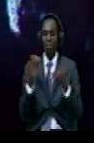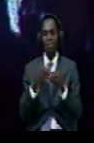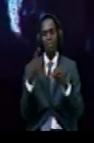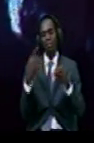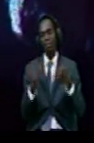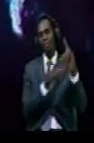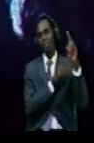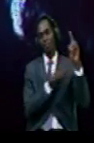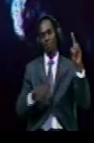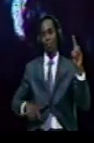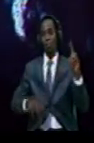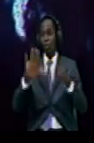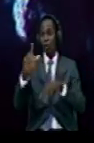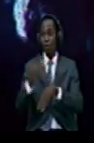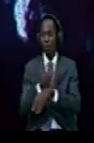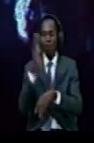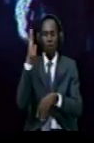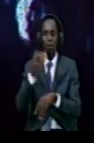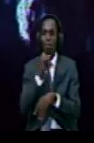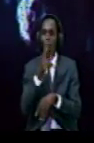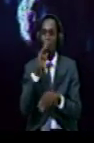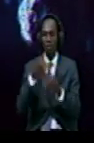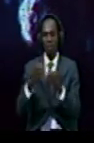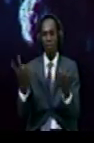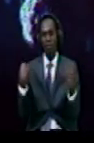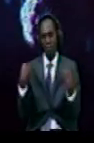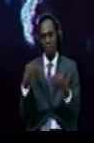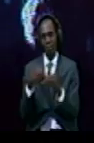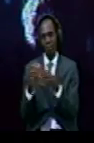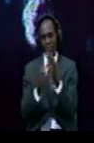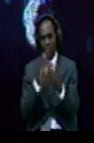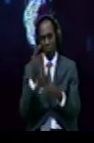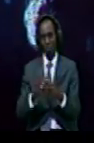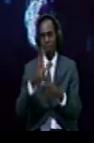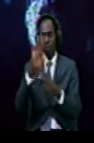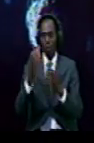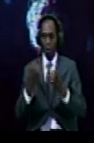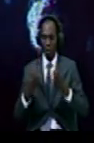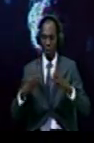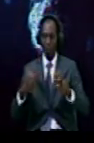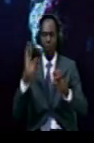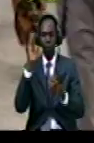Lord. Your labor will not be in vain. Your efforts will not be in vain.